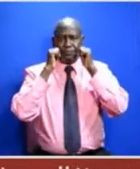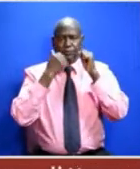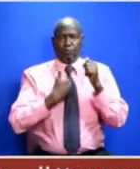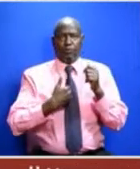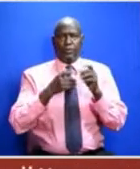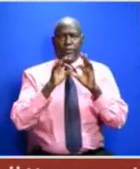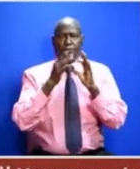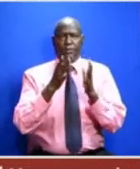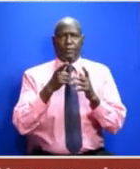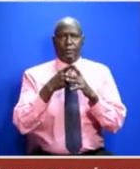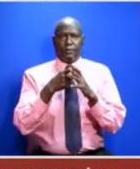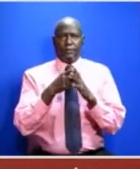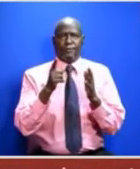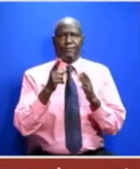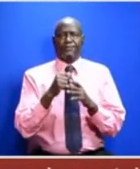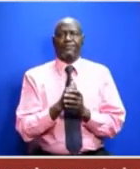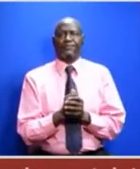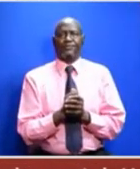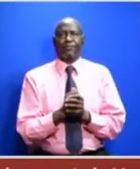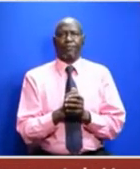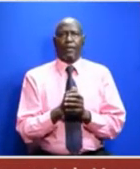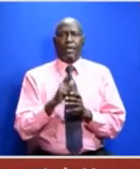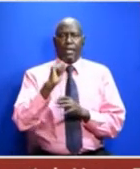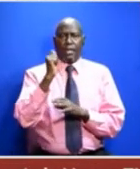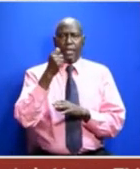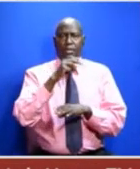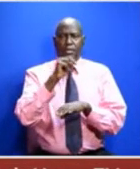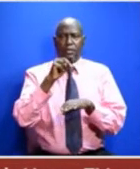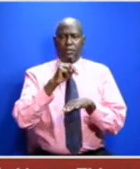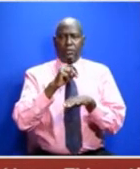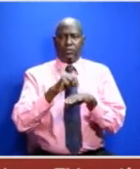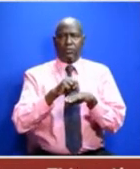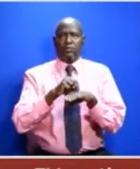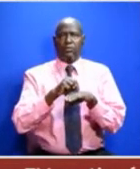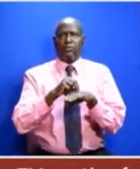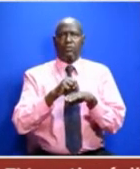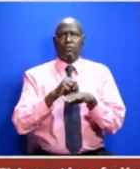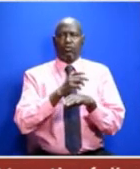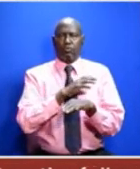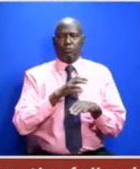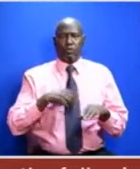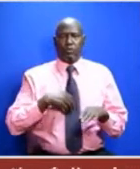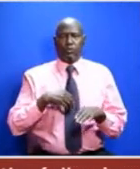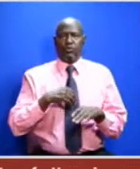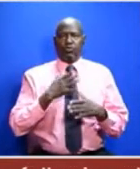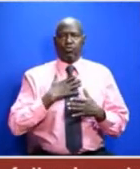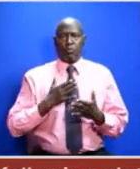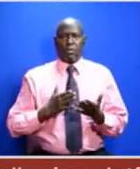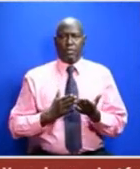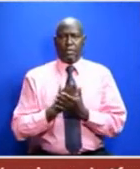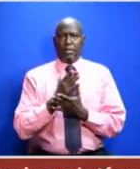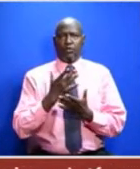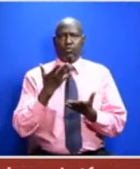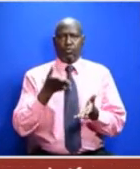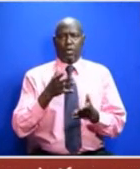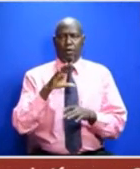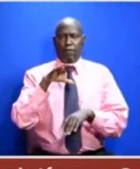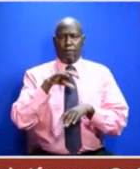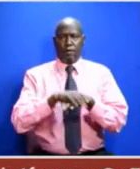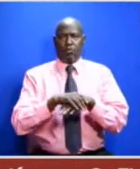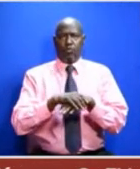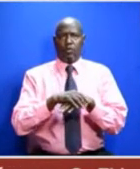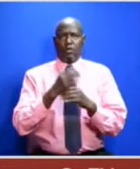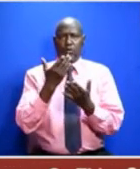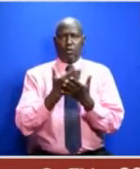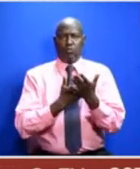Newswatch begins. The Kenya National Commission on Human Rights, KNCHR, has today released its findings about